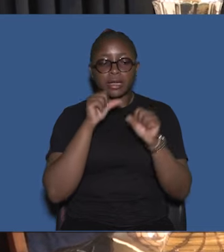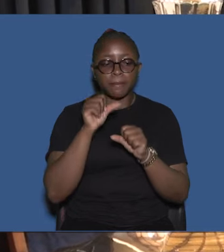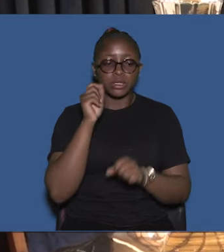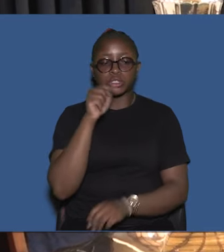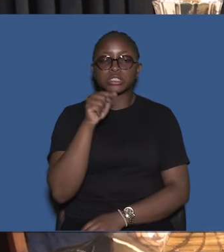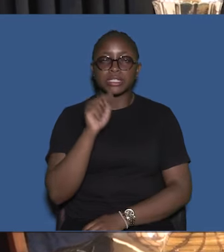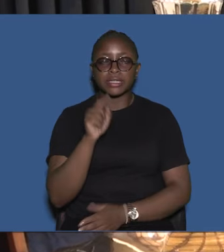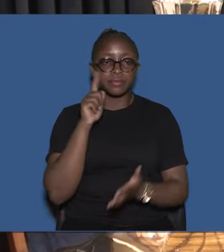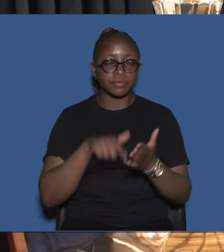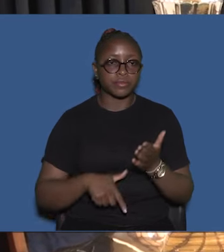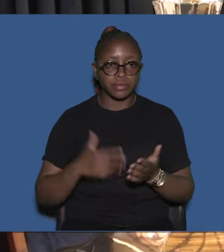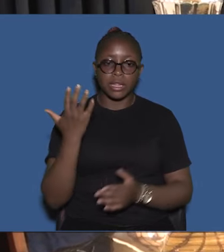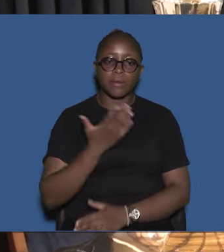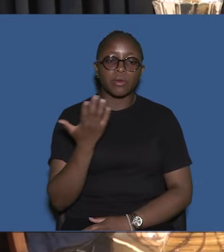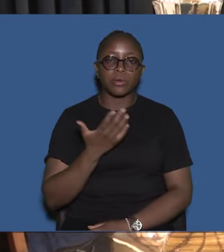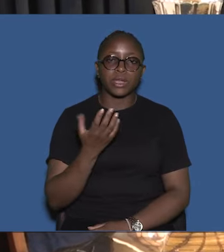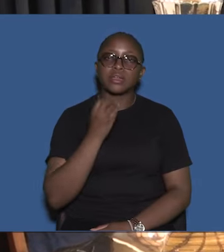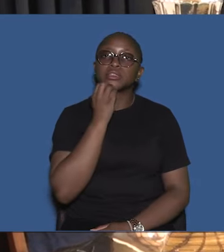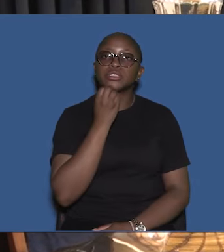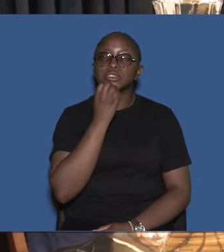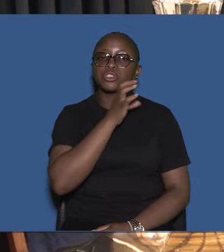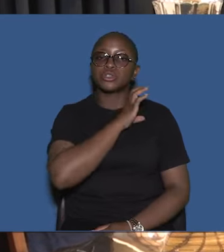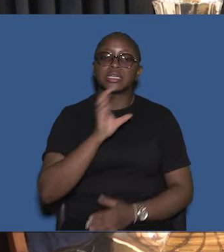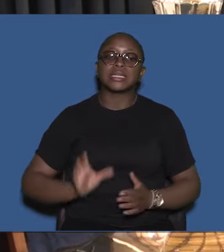is where the Jewish Christians